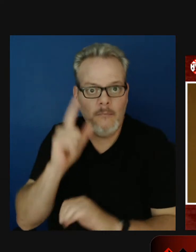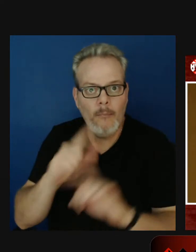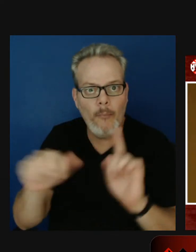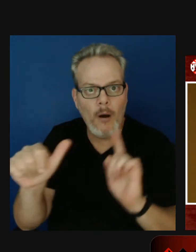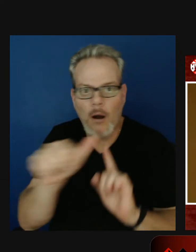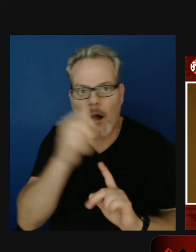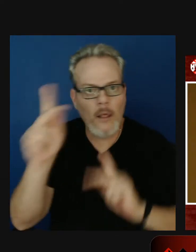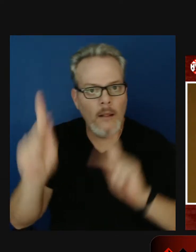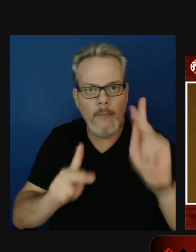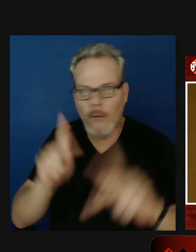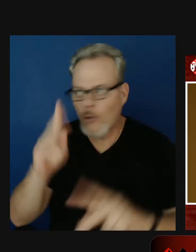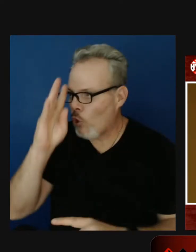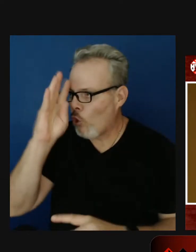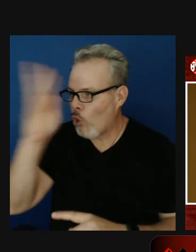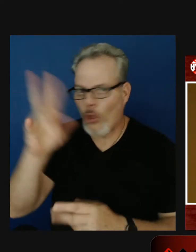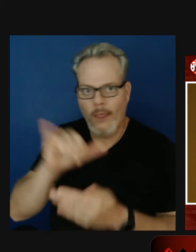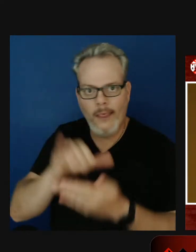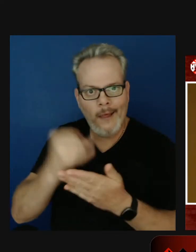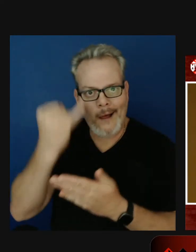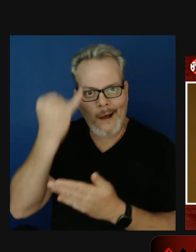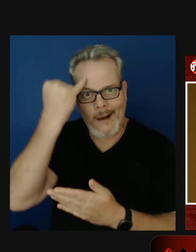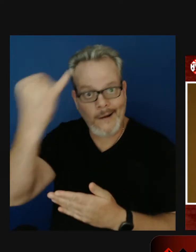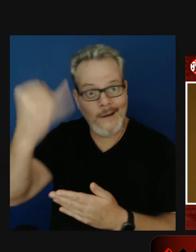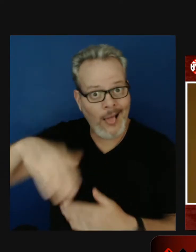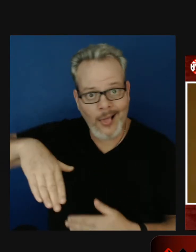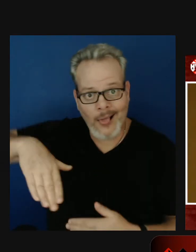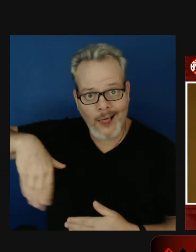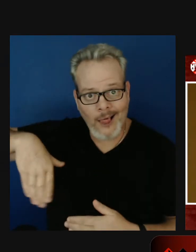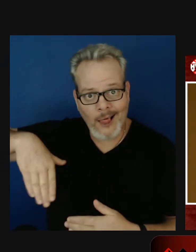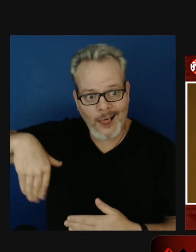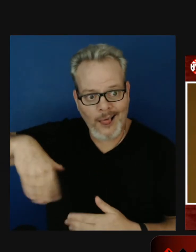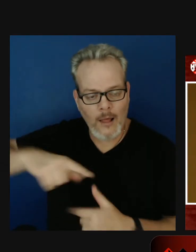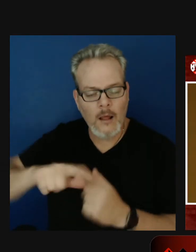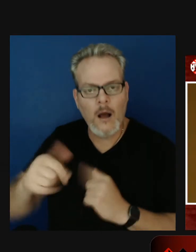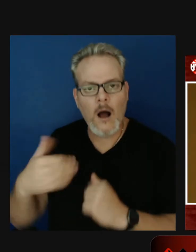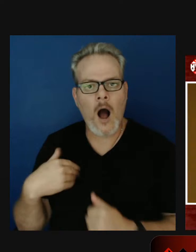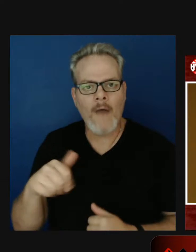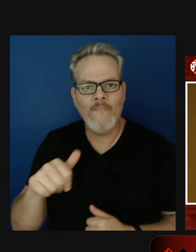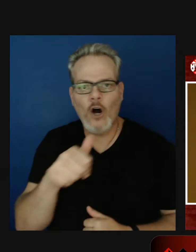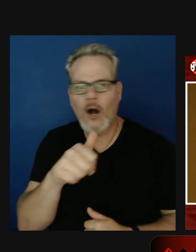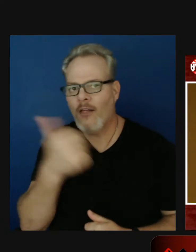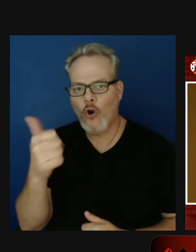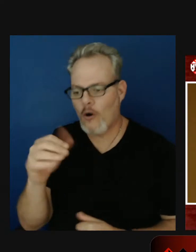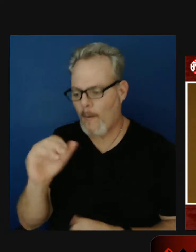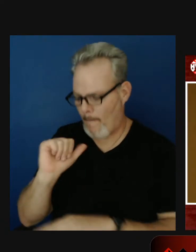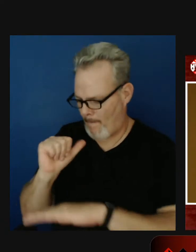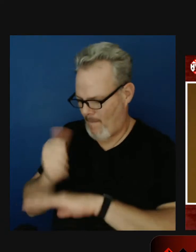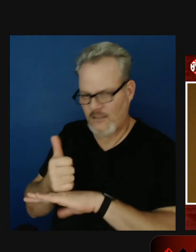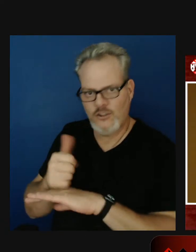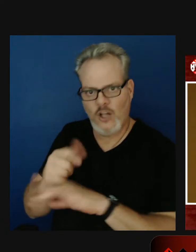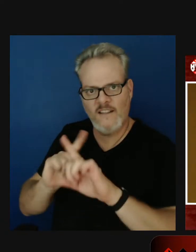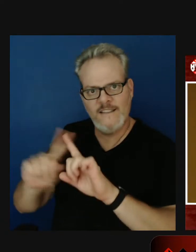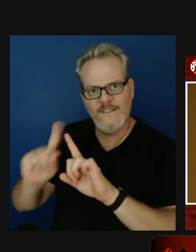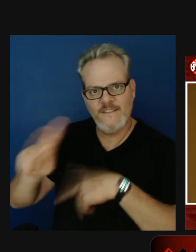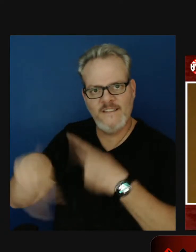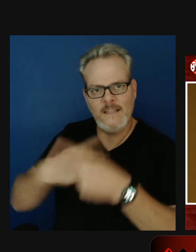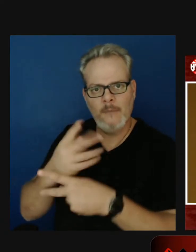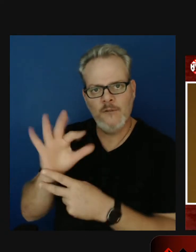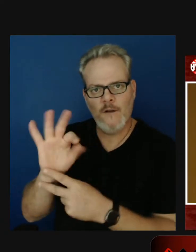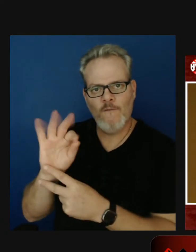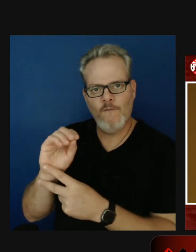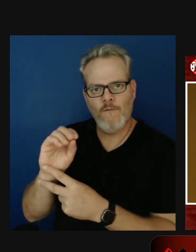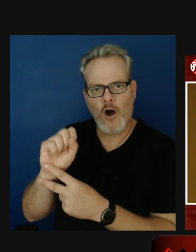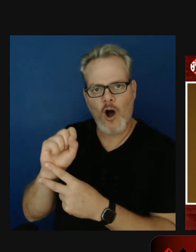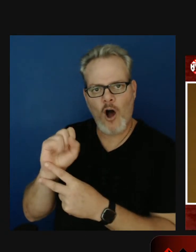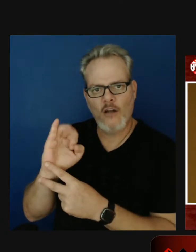idea before. And then his other one was based on his fossils. And that is, okay, if I see these distinct fossils here, but I can't find them